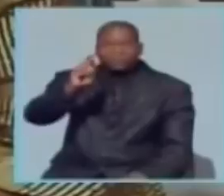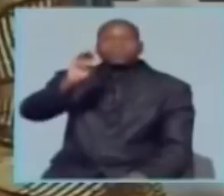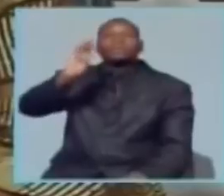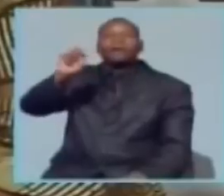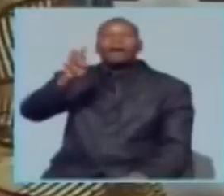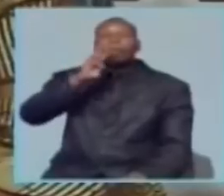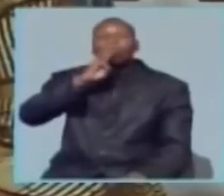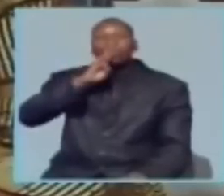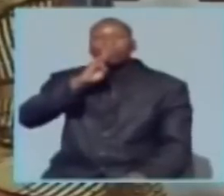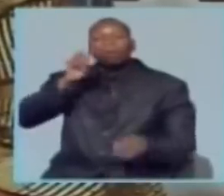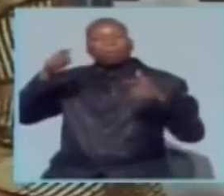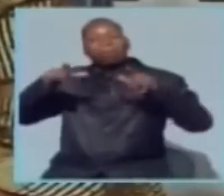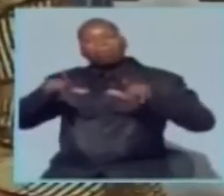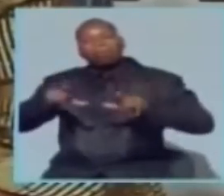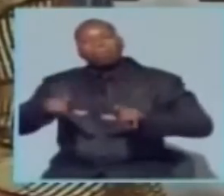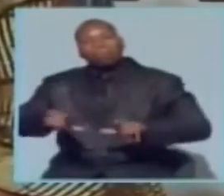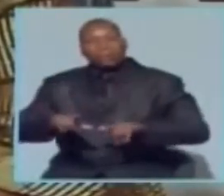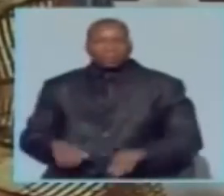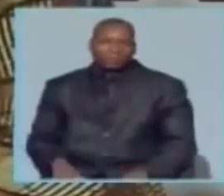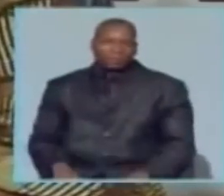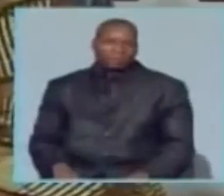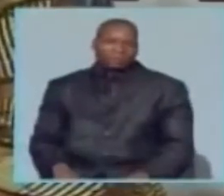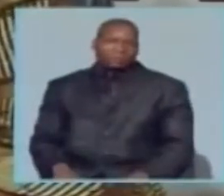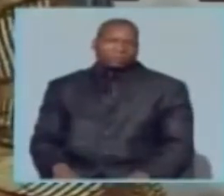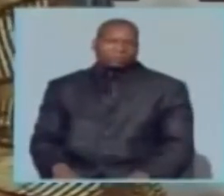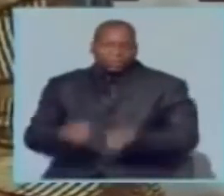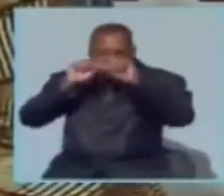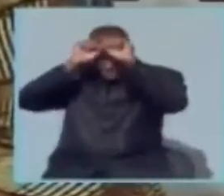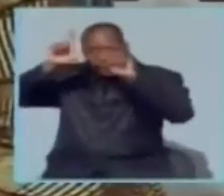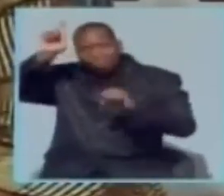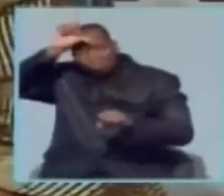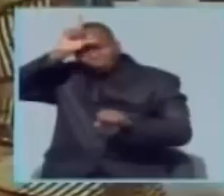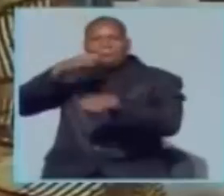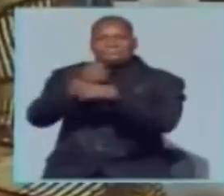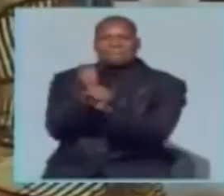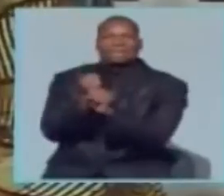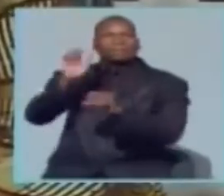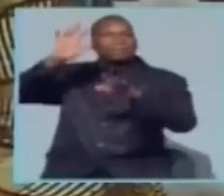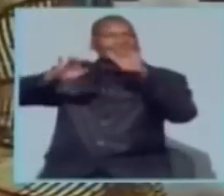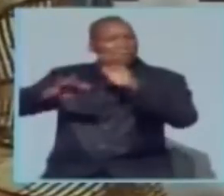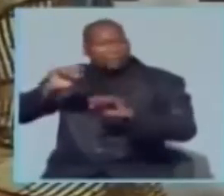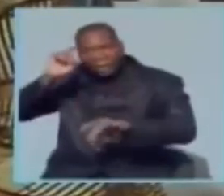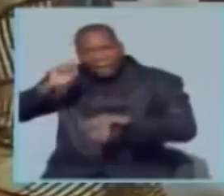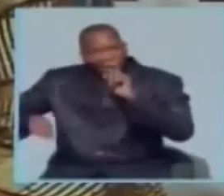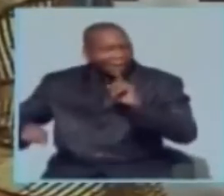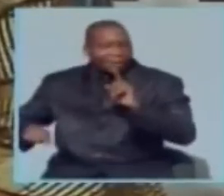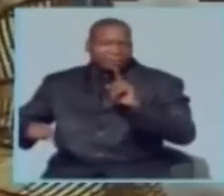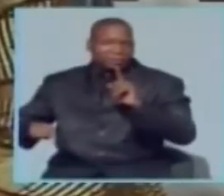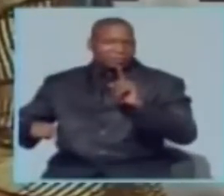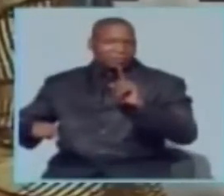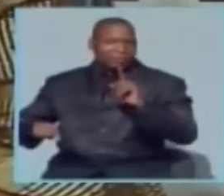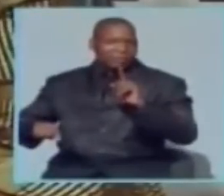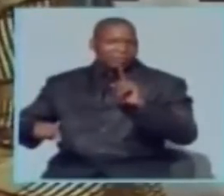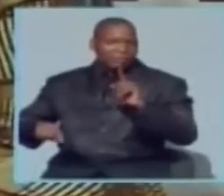Now, surely President Lungu can't manufacture the rain, I don't believe that any